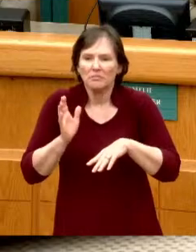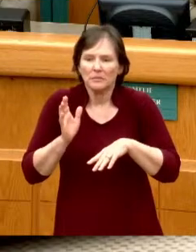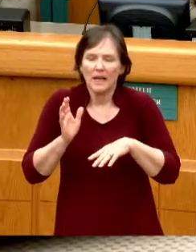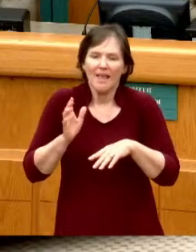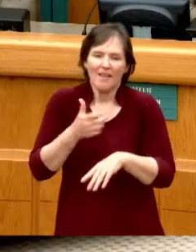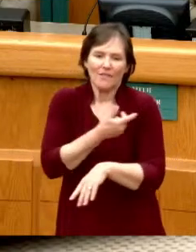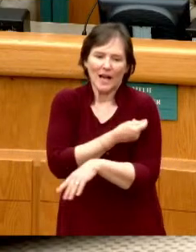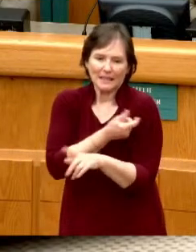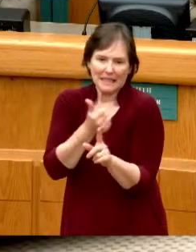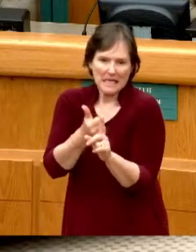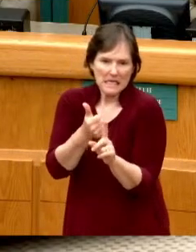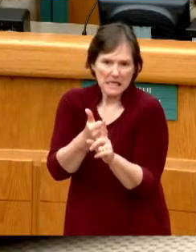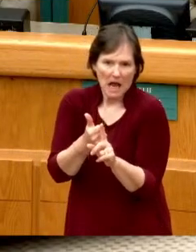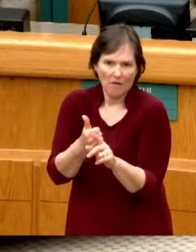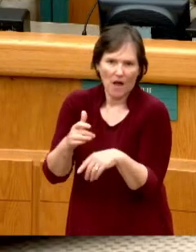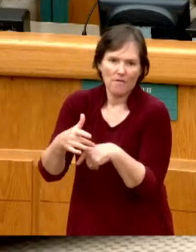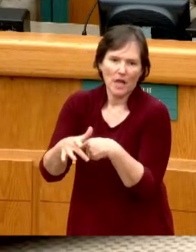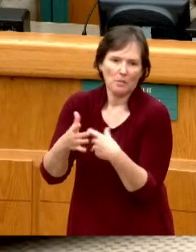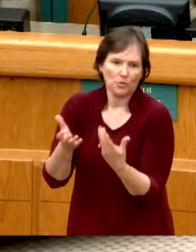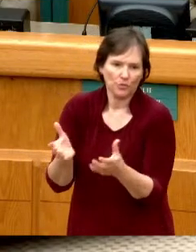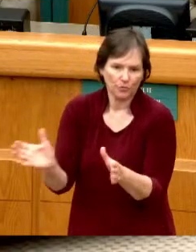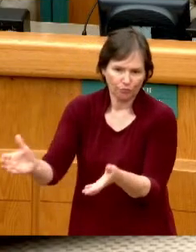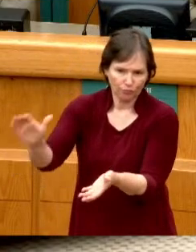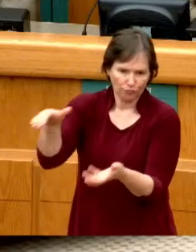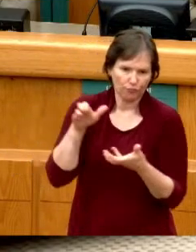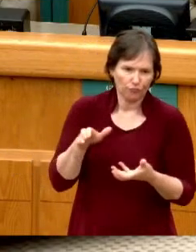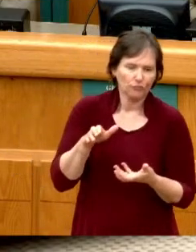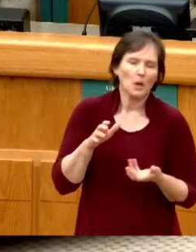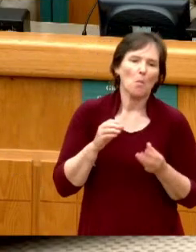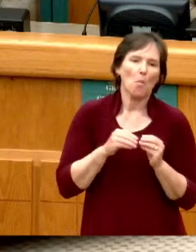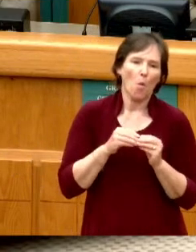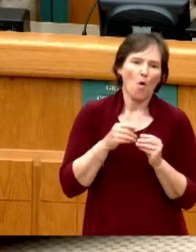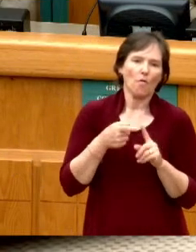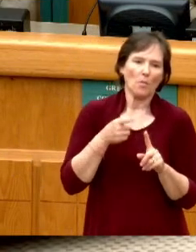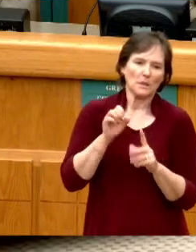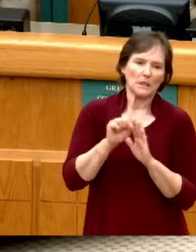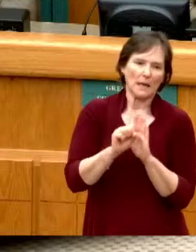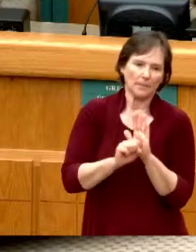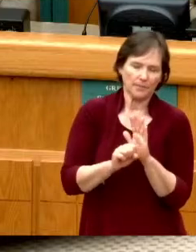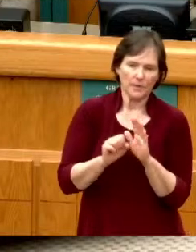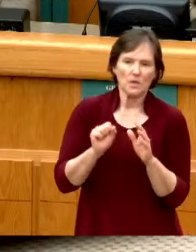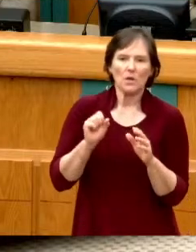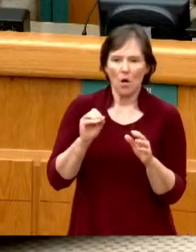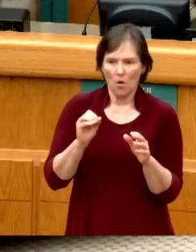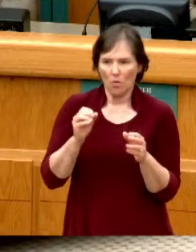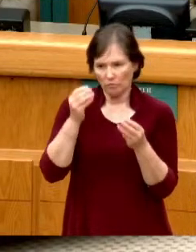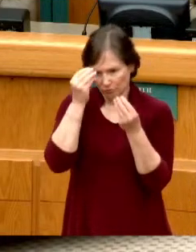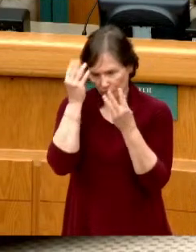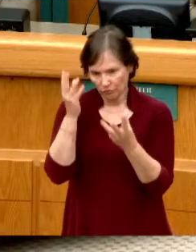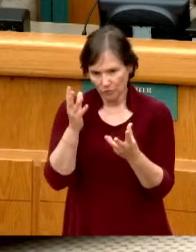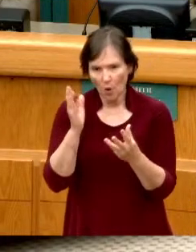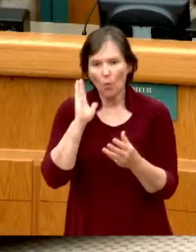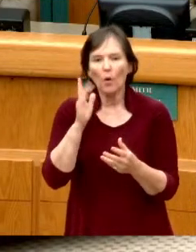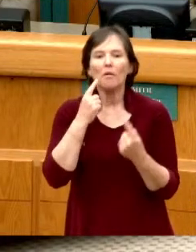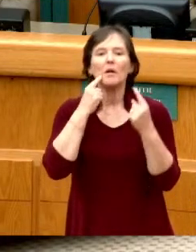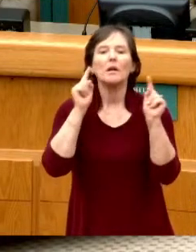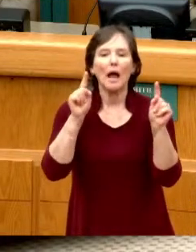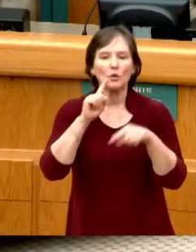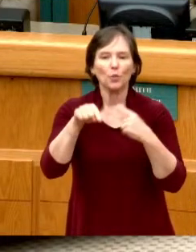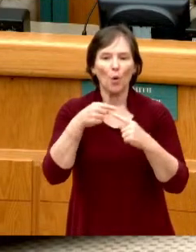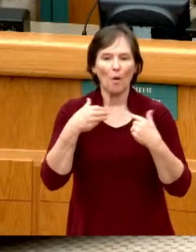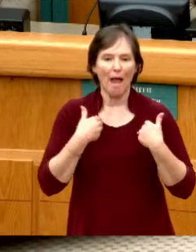your city leadership will be able to announce plans when we have vaccines available to provide them.